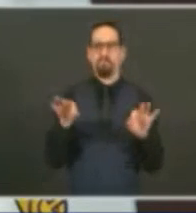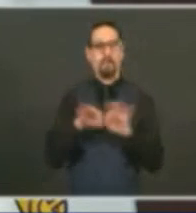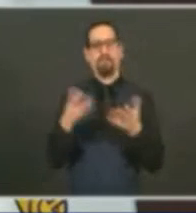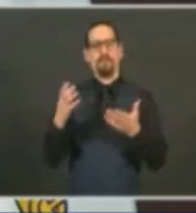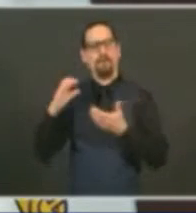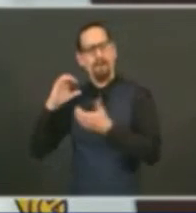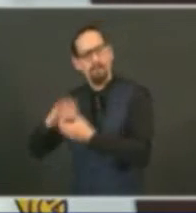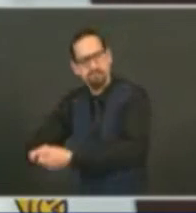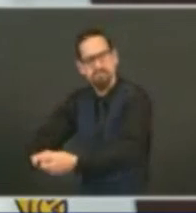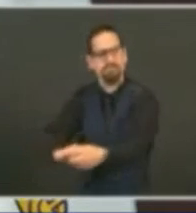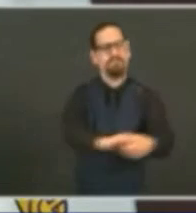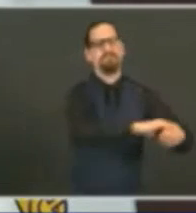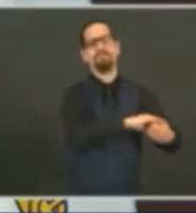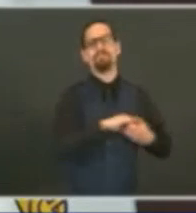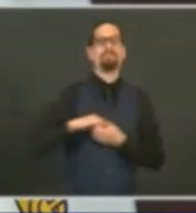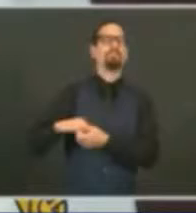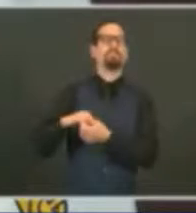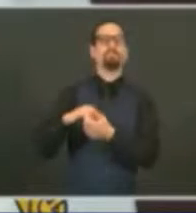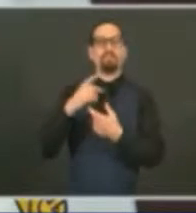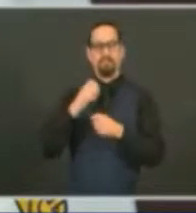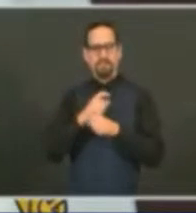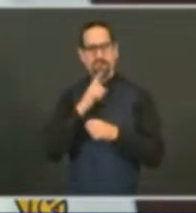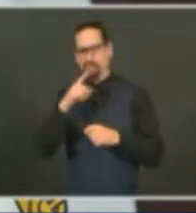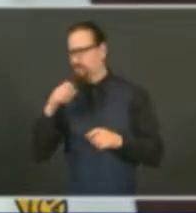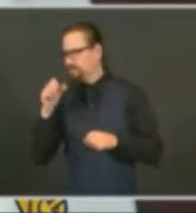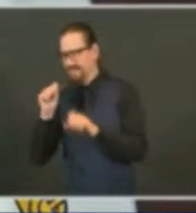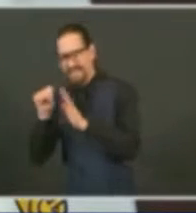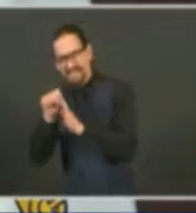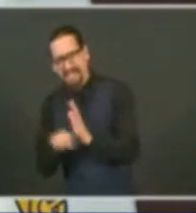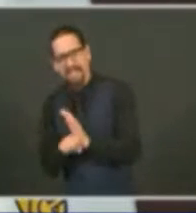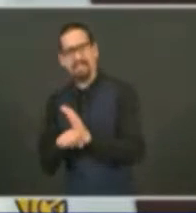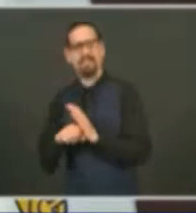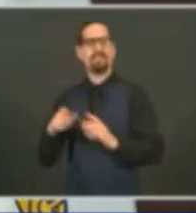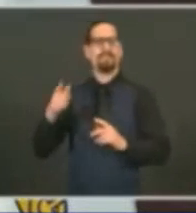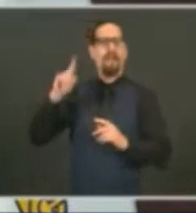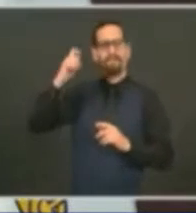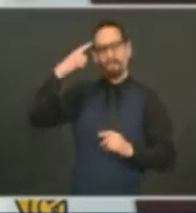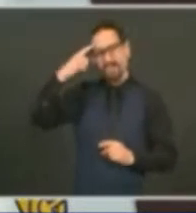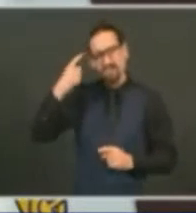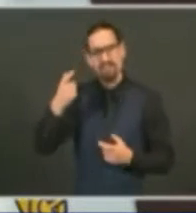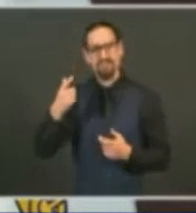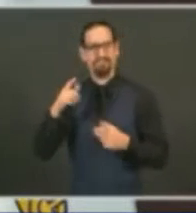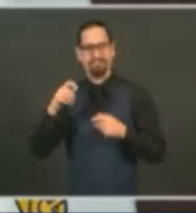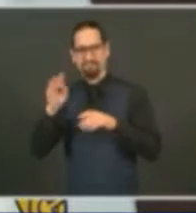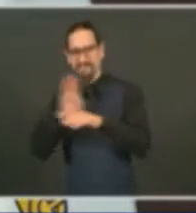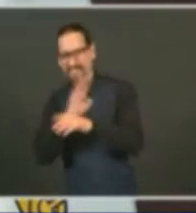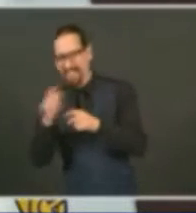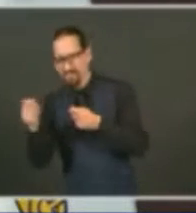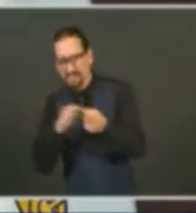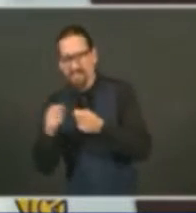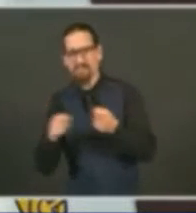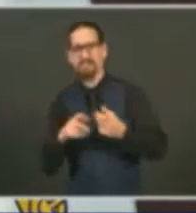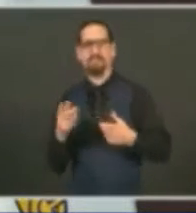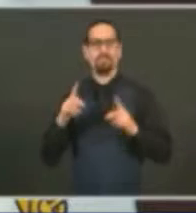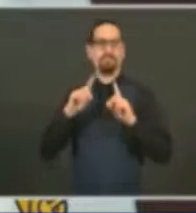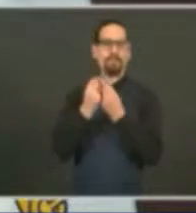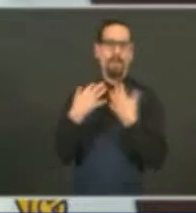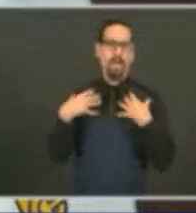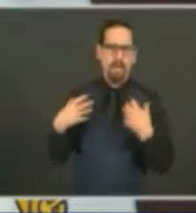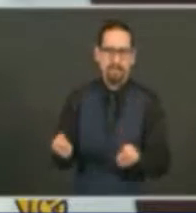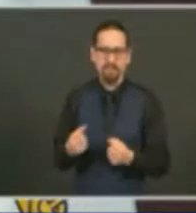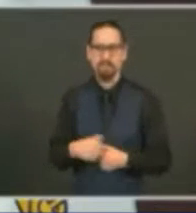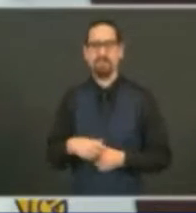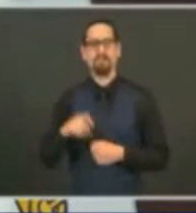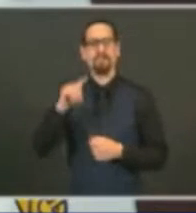response. Commerce, our Department of Business Regulations, Department of Health, taxation, and others are going